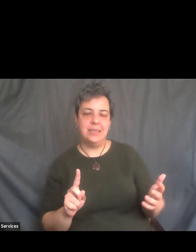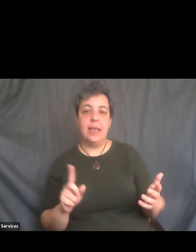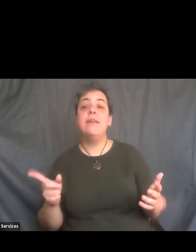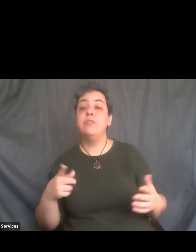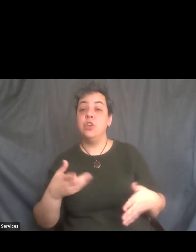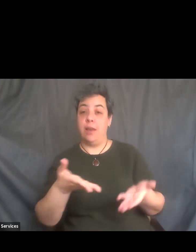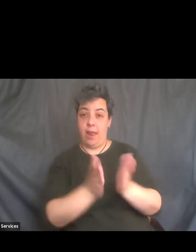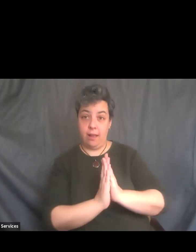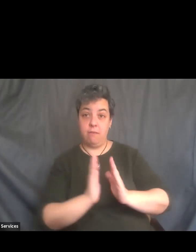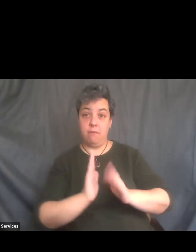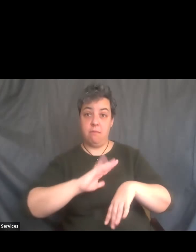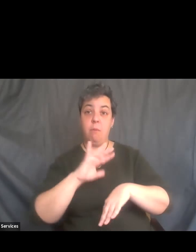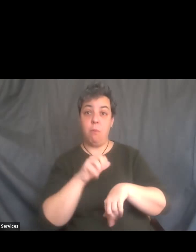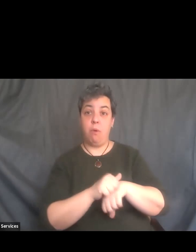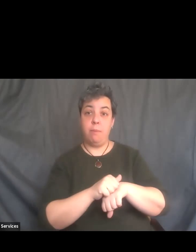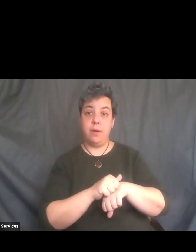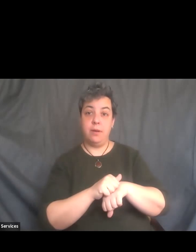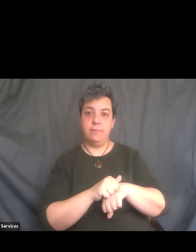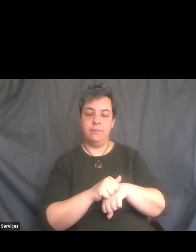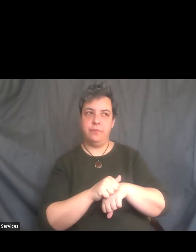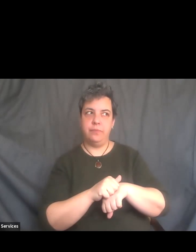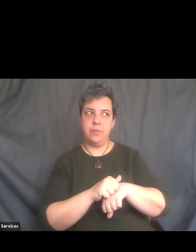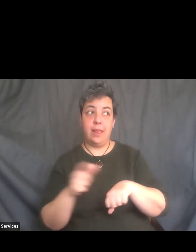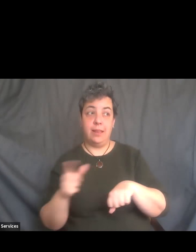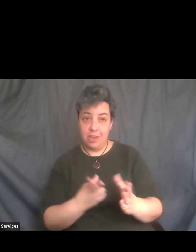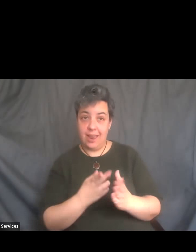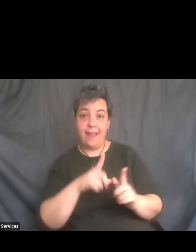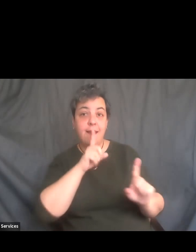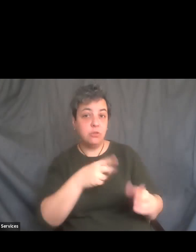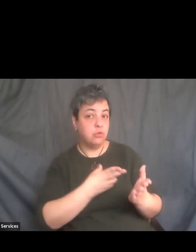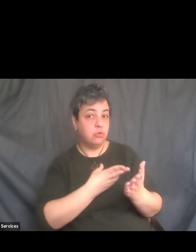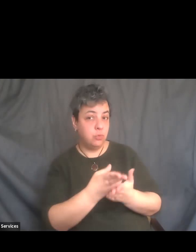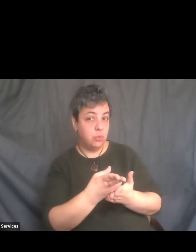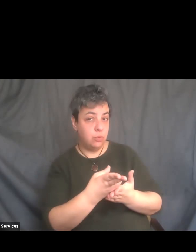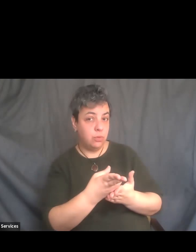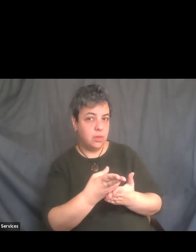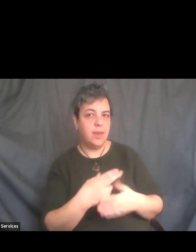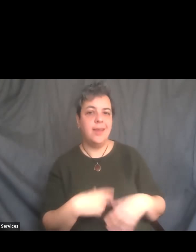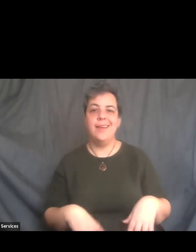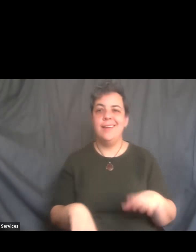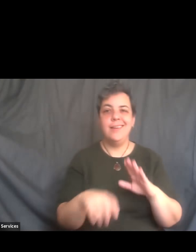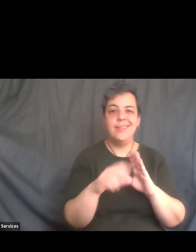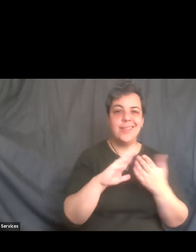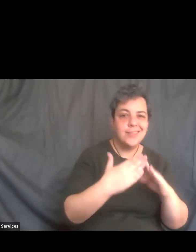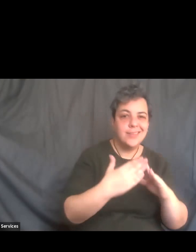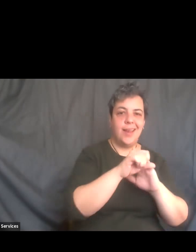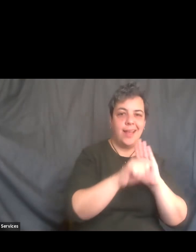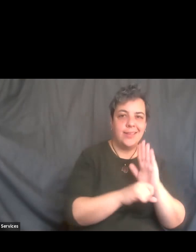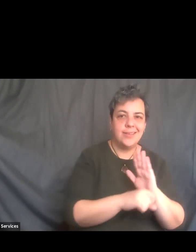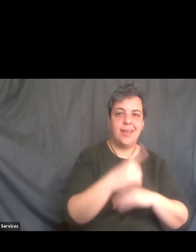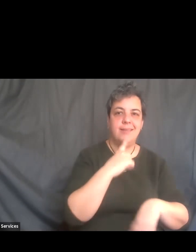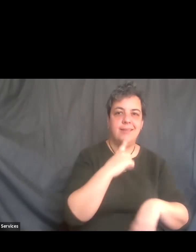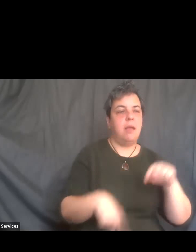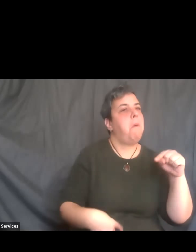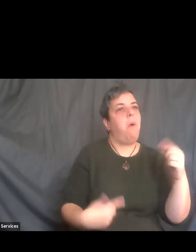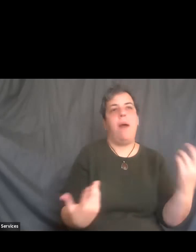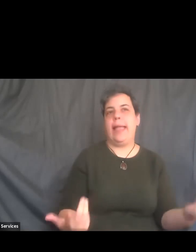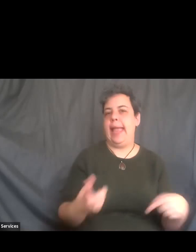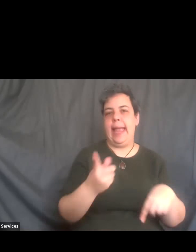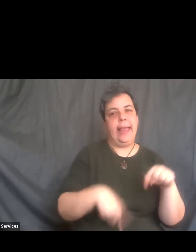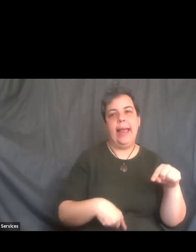What can be done for her? It shouldn't be that extra doses at the end of the day are wasted. And